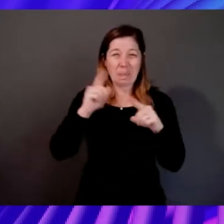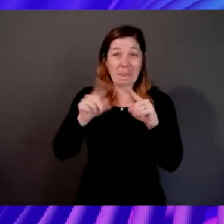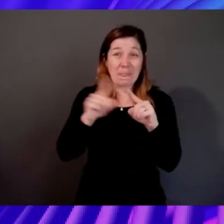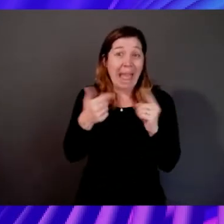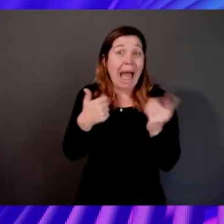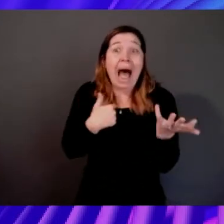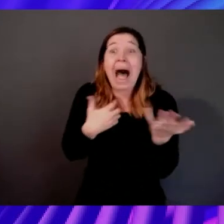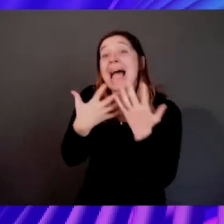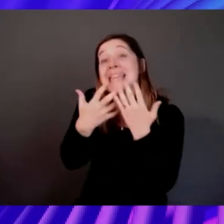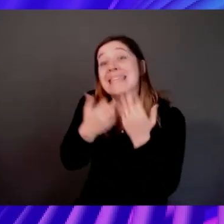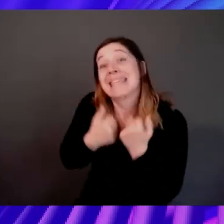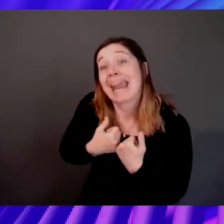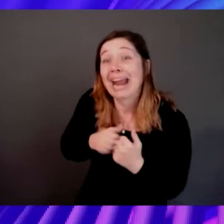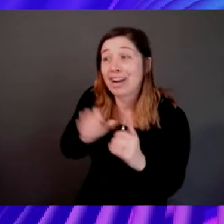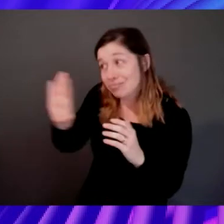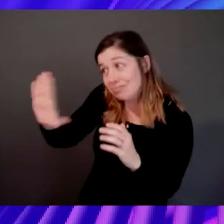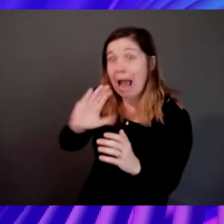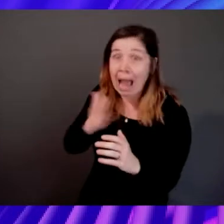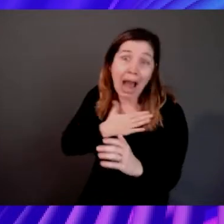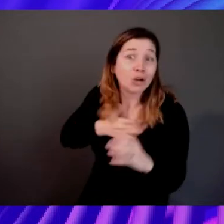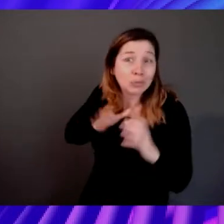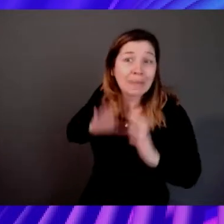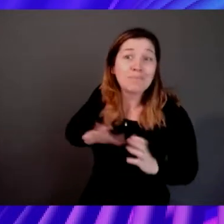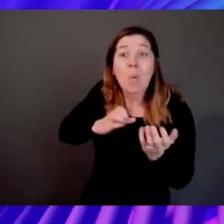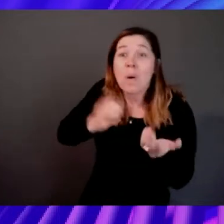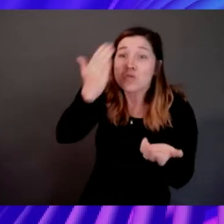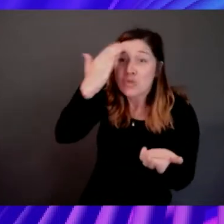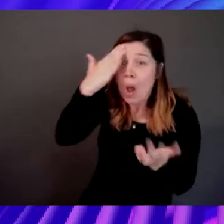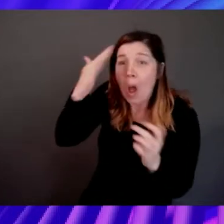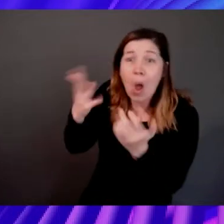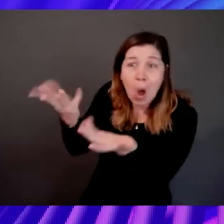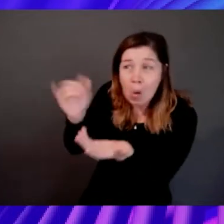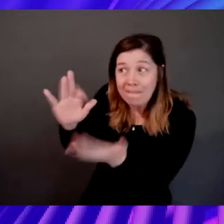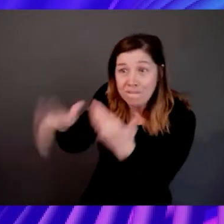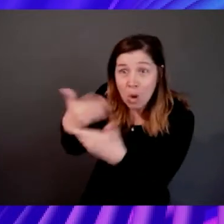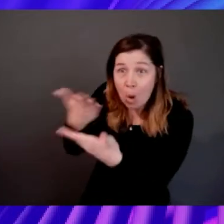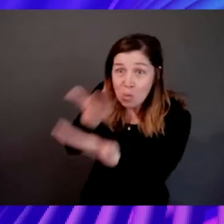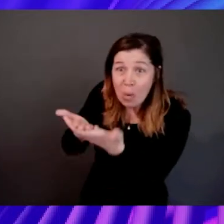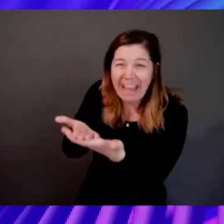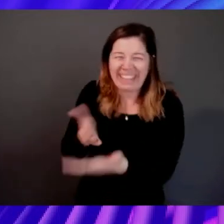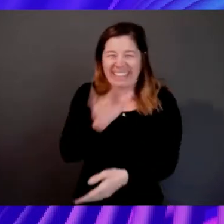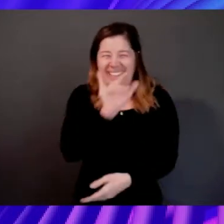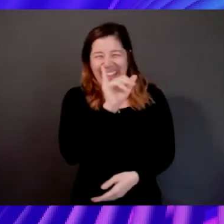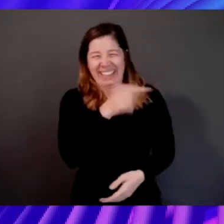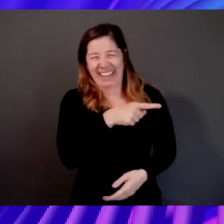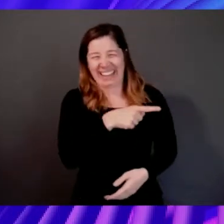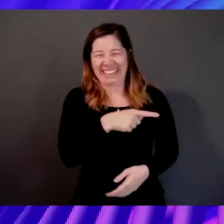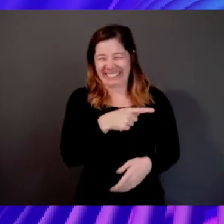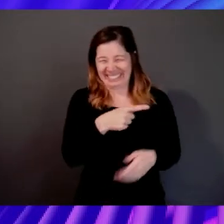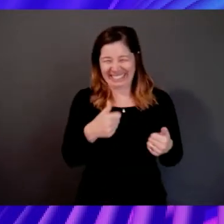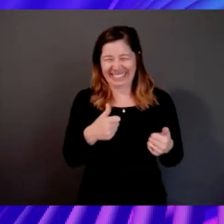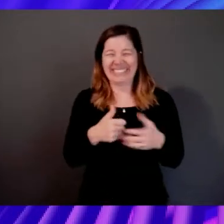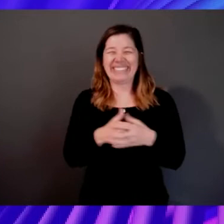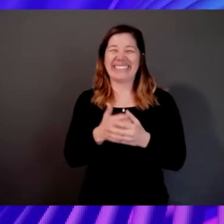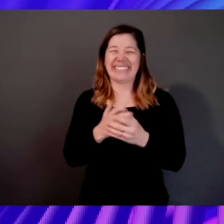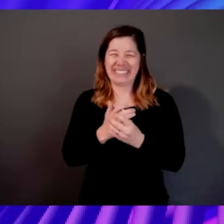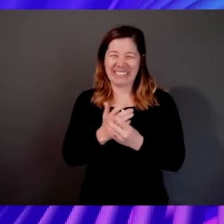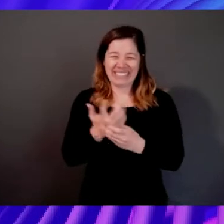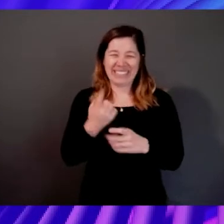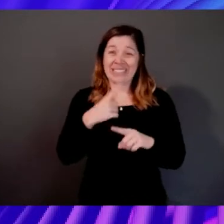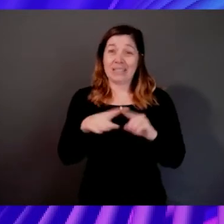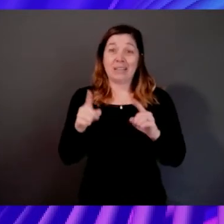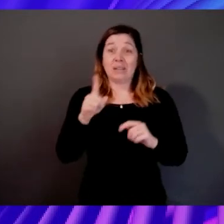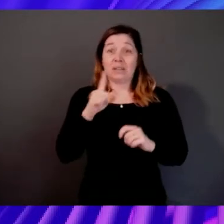care. Look, you're a customer. I want to know what. Absolutely, no, it's true. But I mean, it's always you guys did, I think, really define this notion of a